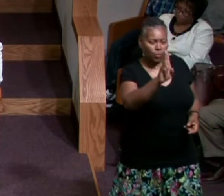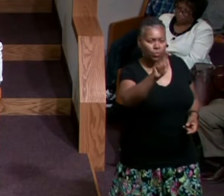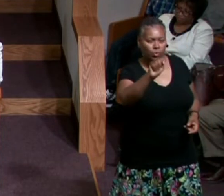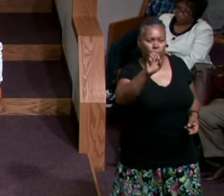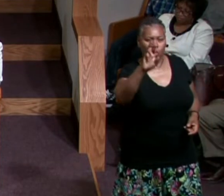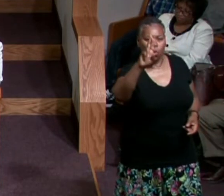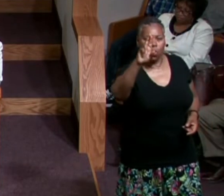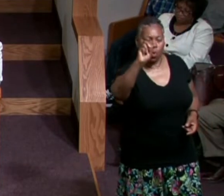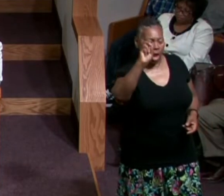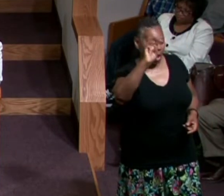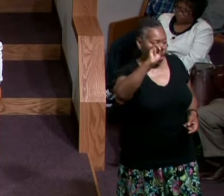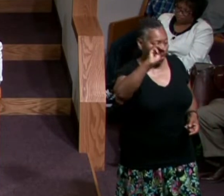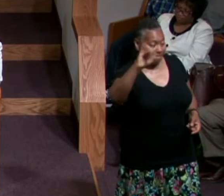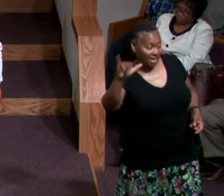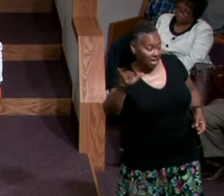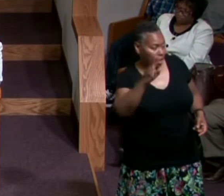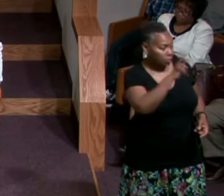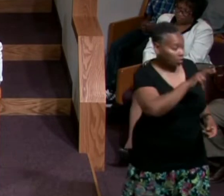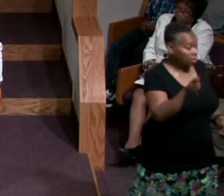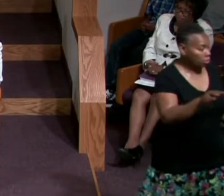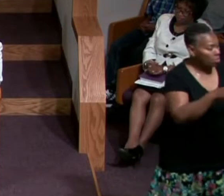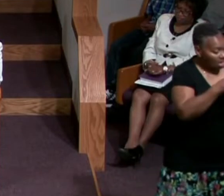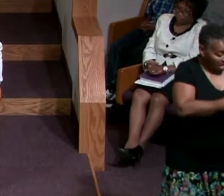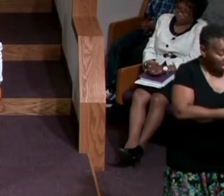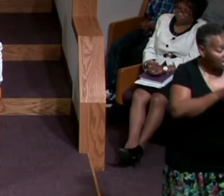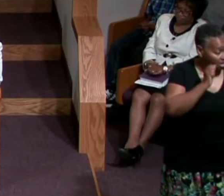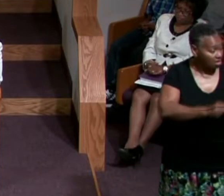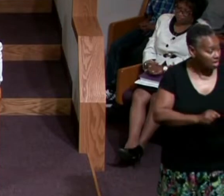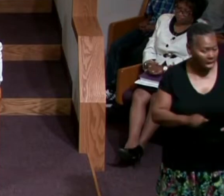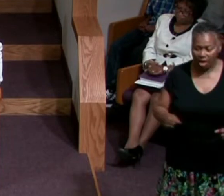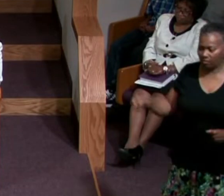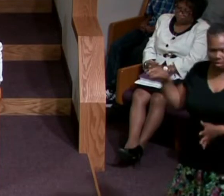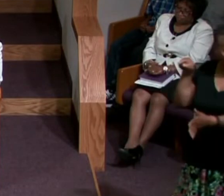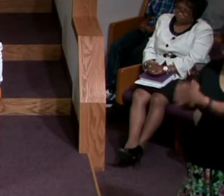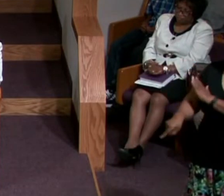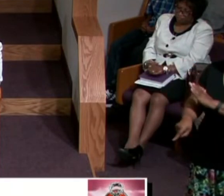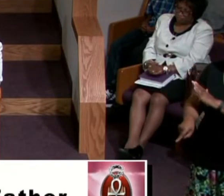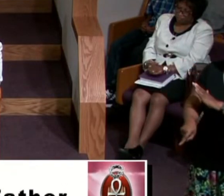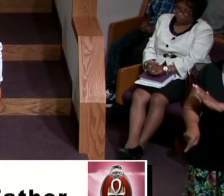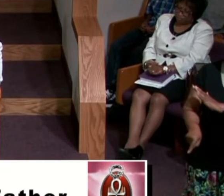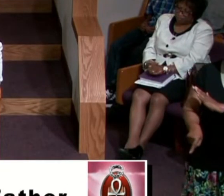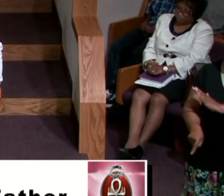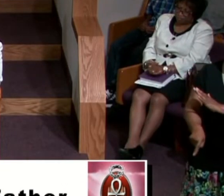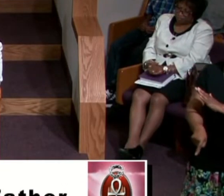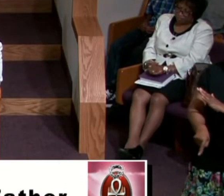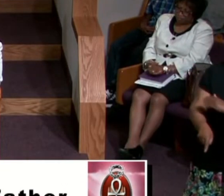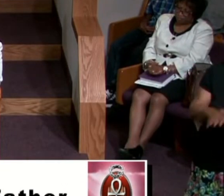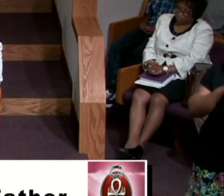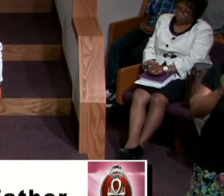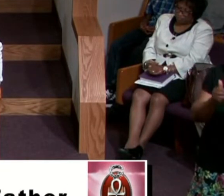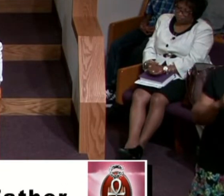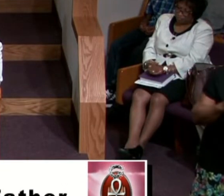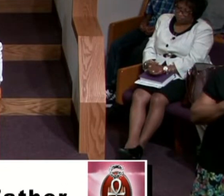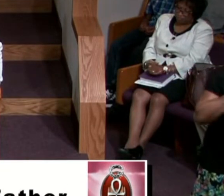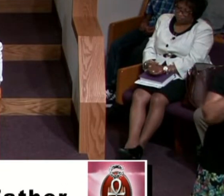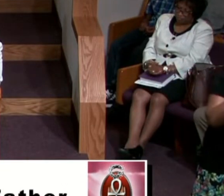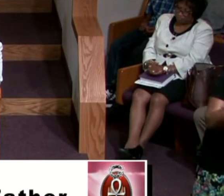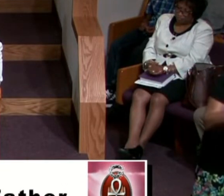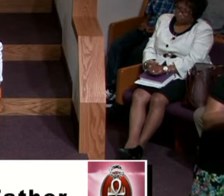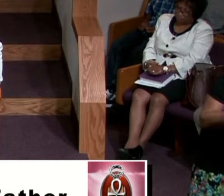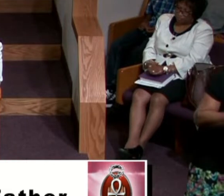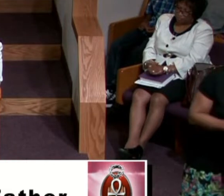Mary stoned to death, saving him the embarrassment of being known of as the brother whose woman played